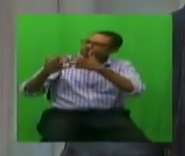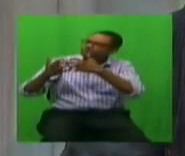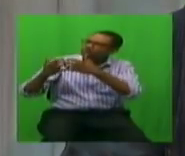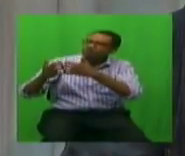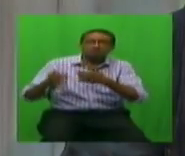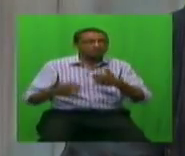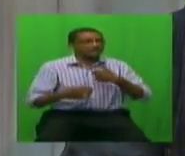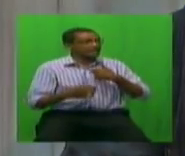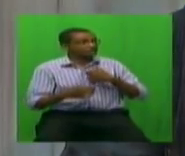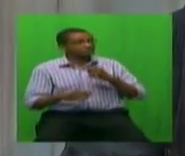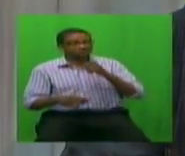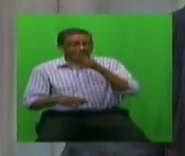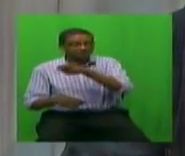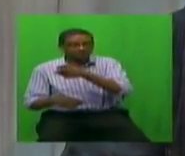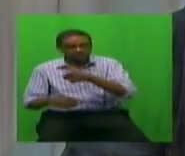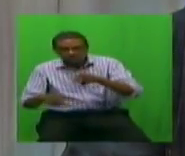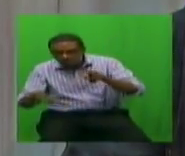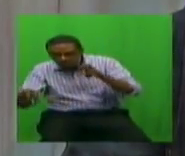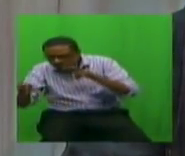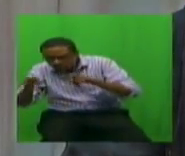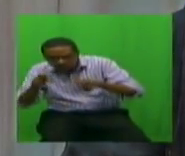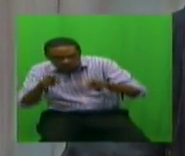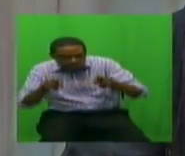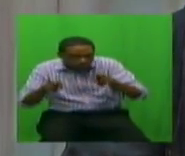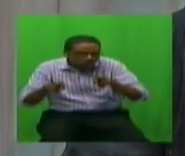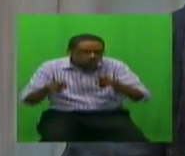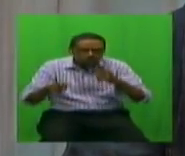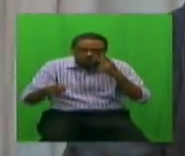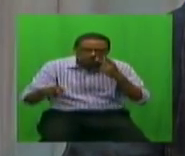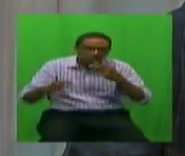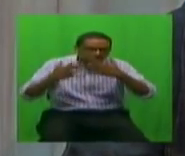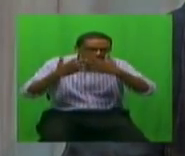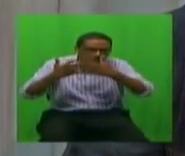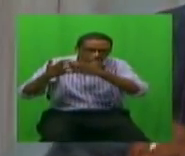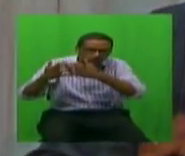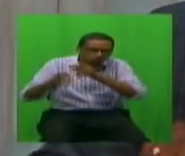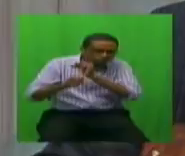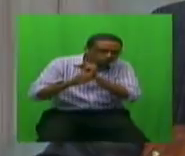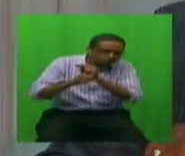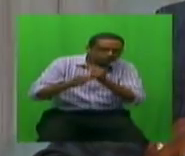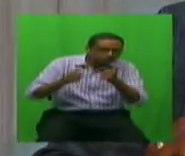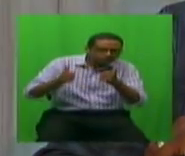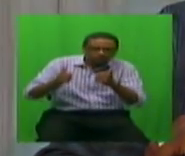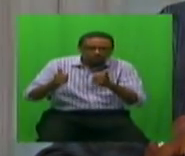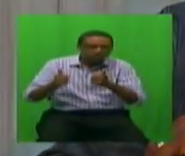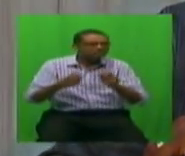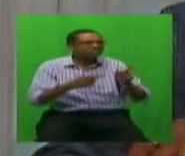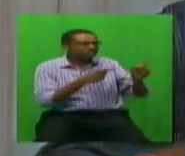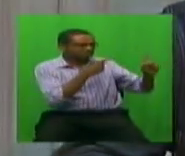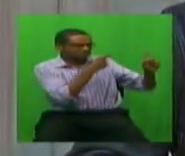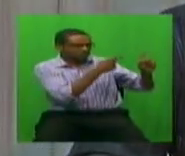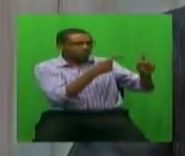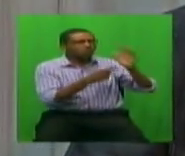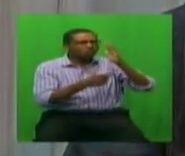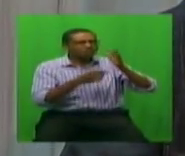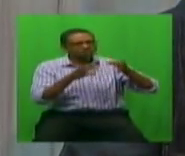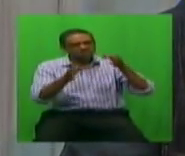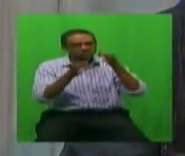looking and making sure that the pumps are functional, and he would talk a little bit more about